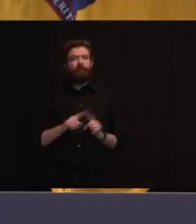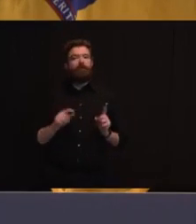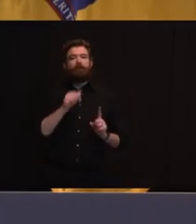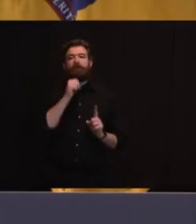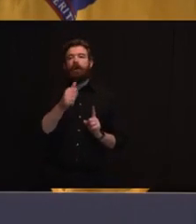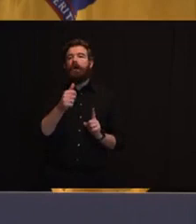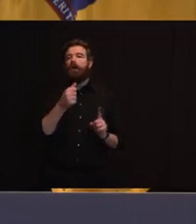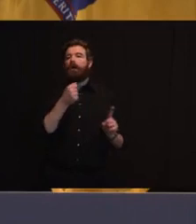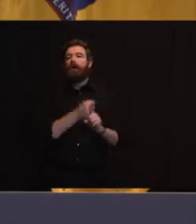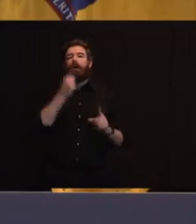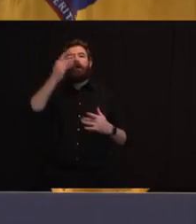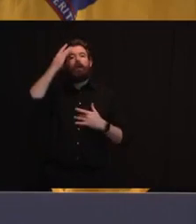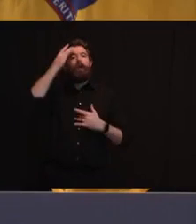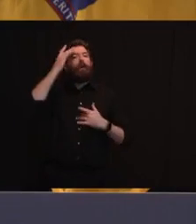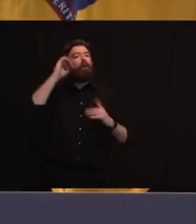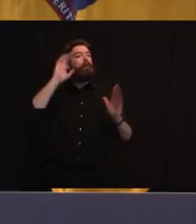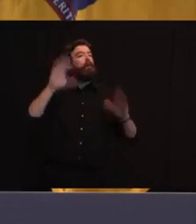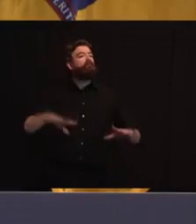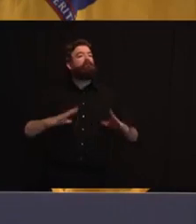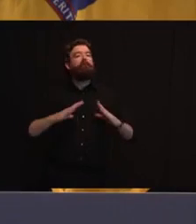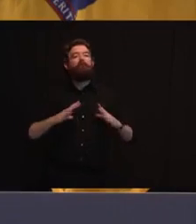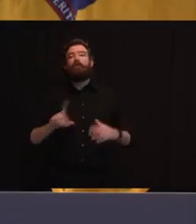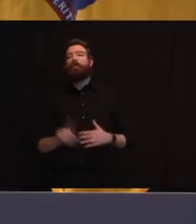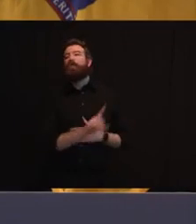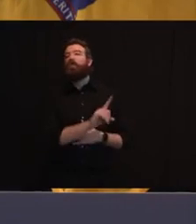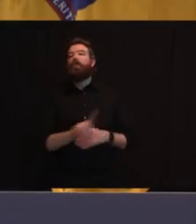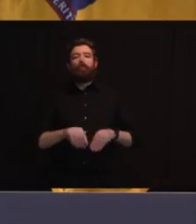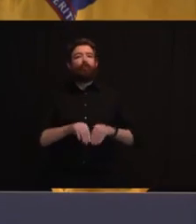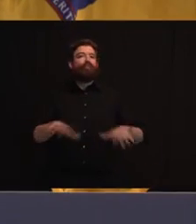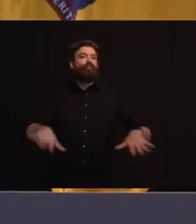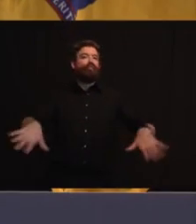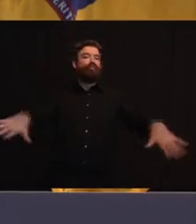on the percentages? Sir, do you have something? You good?